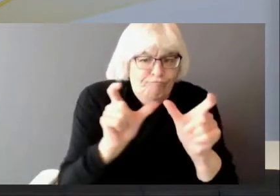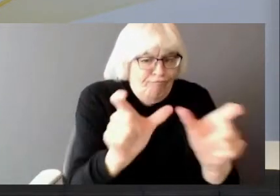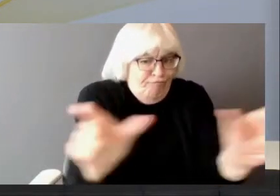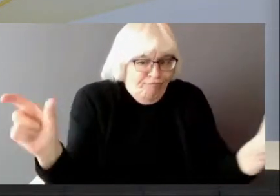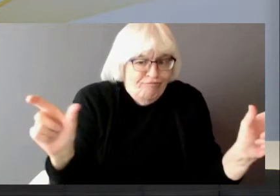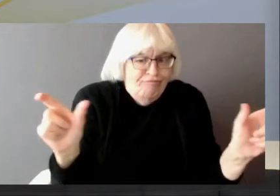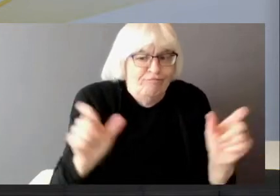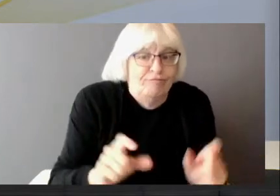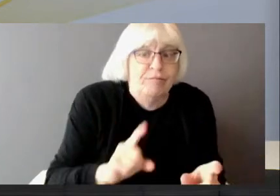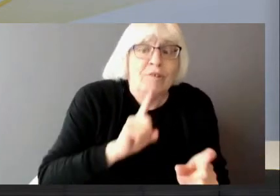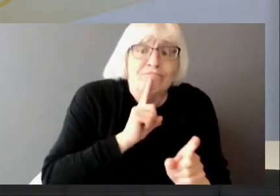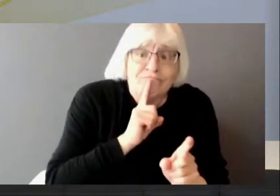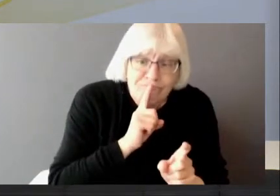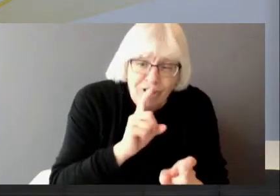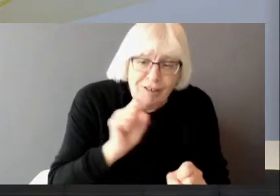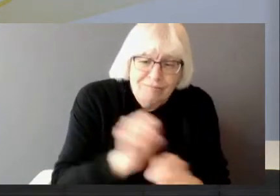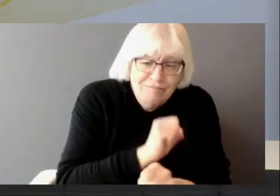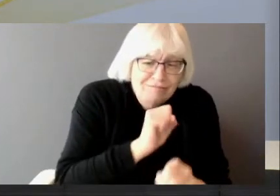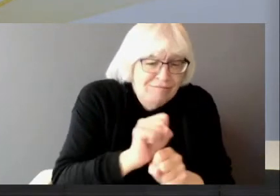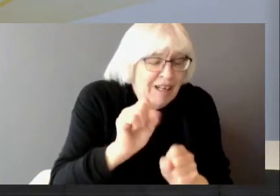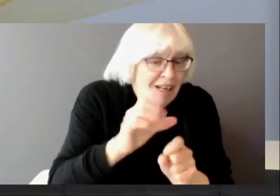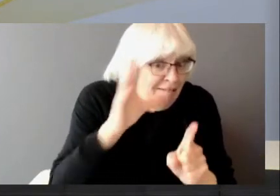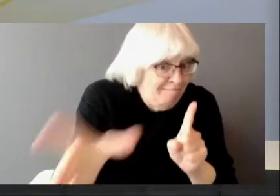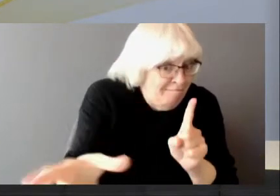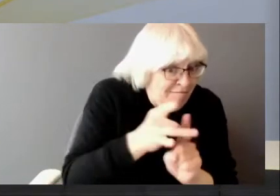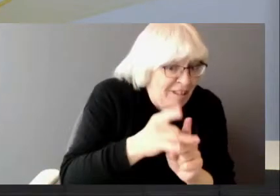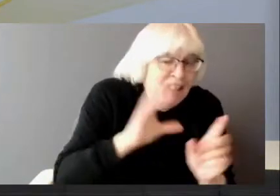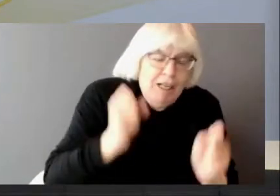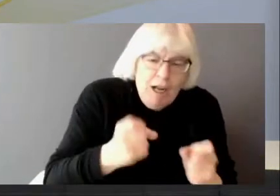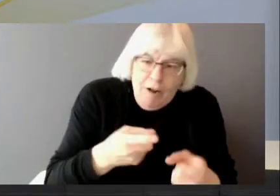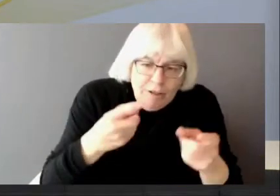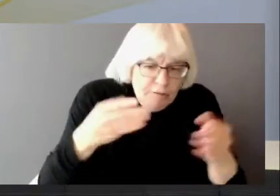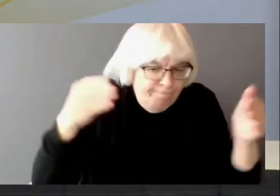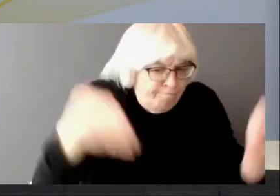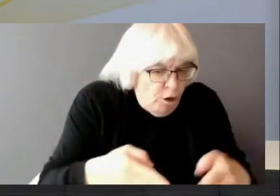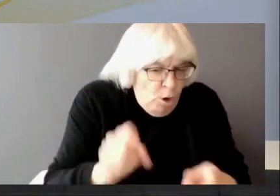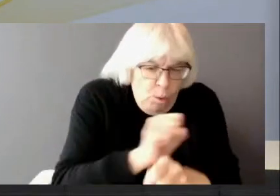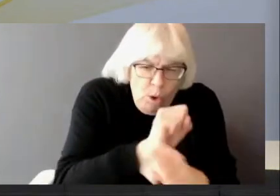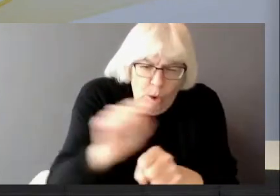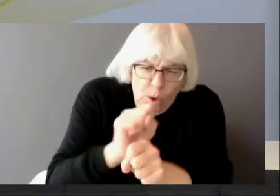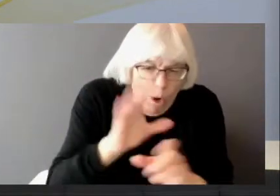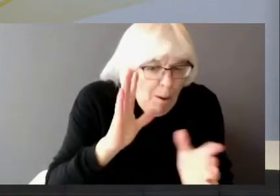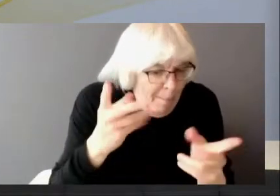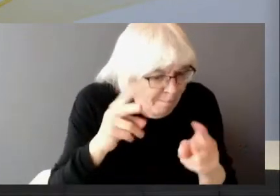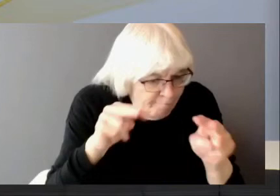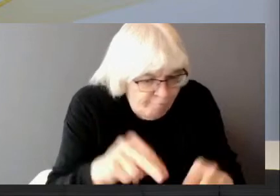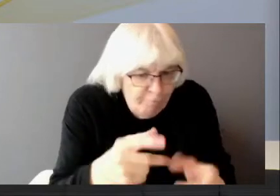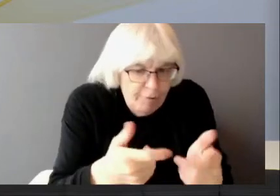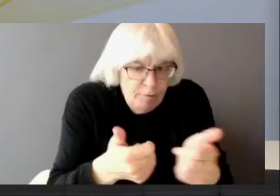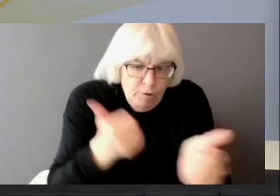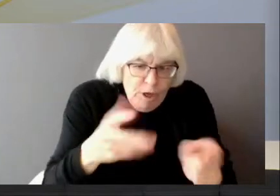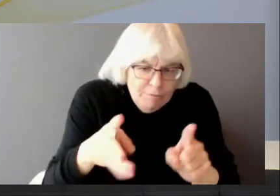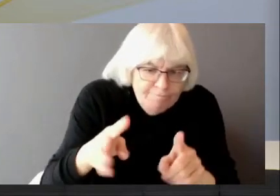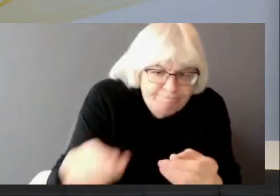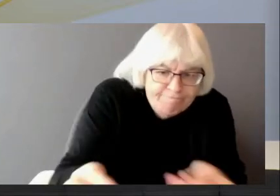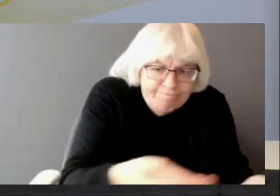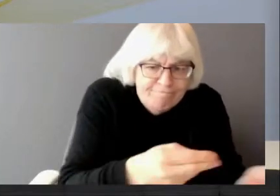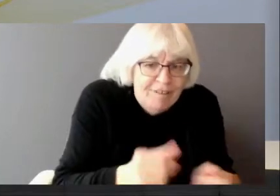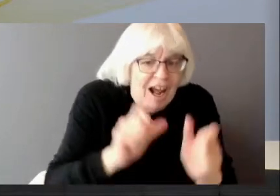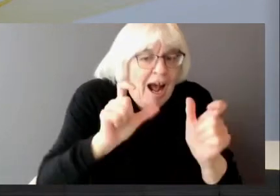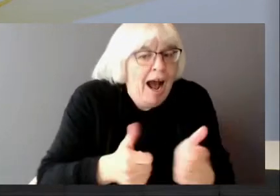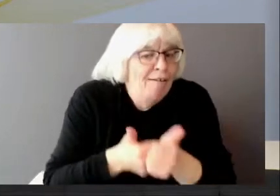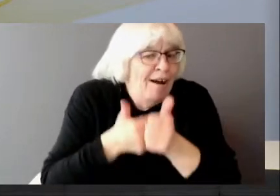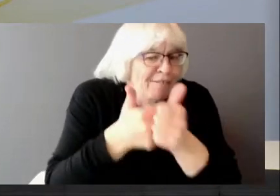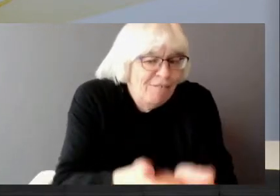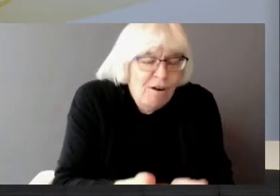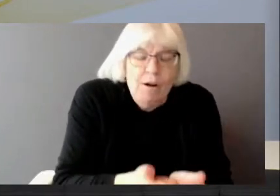transmission. At an individual level, we must continue to follow the basics we've talked about for so many months, maintaining the physical distance of